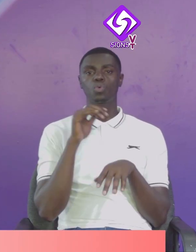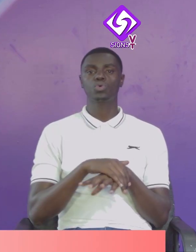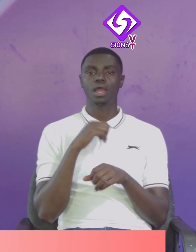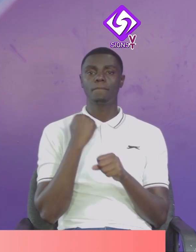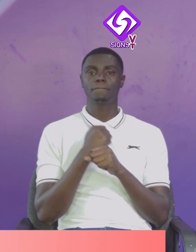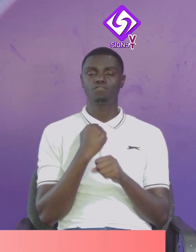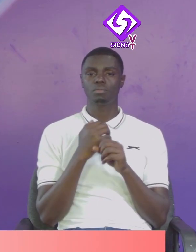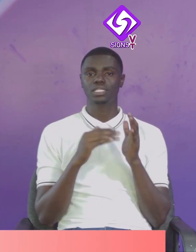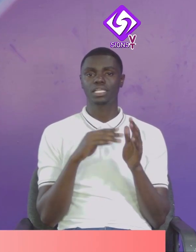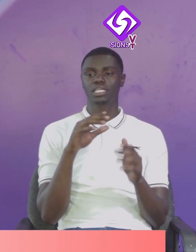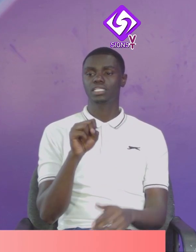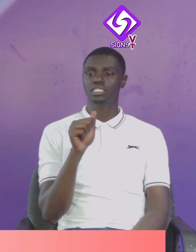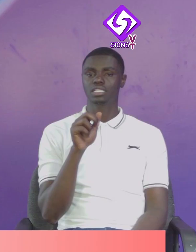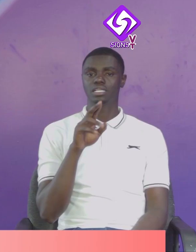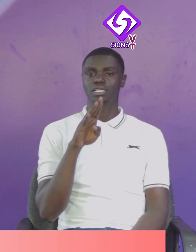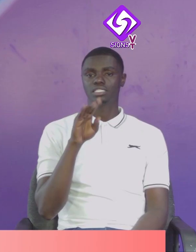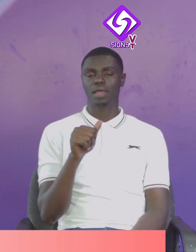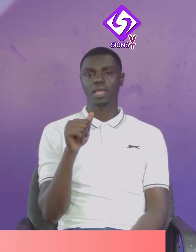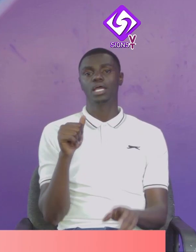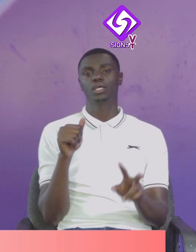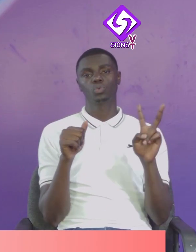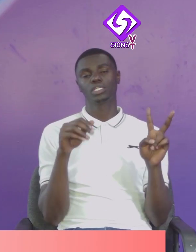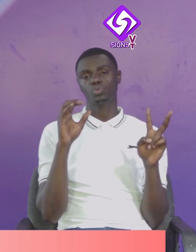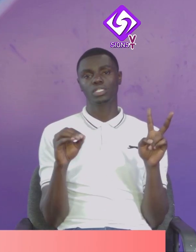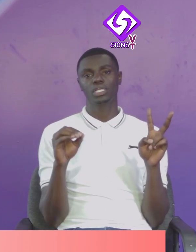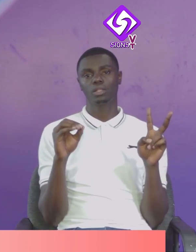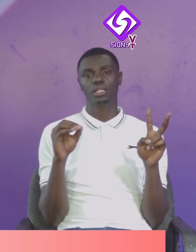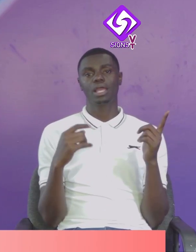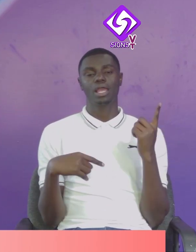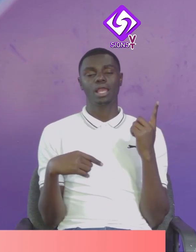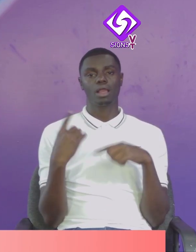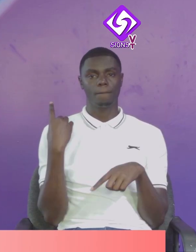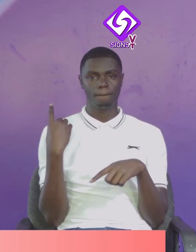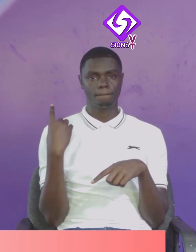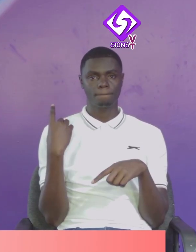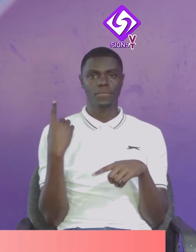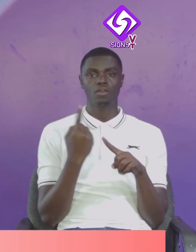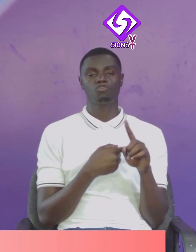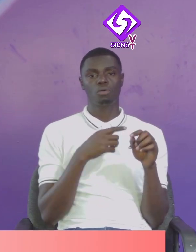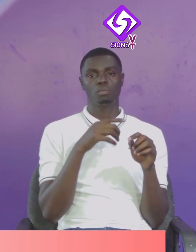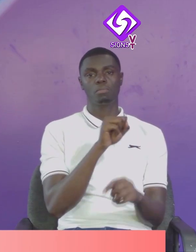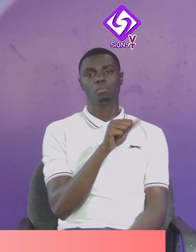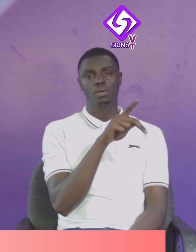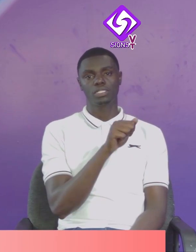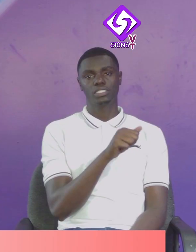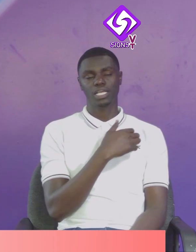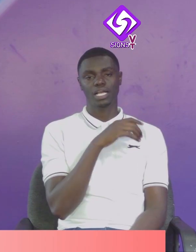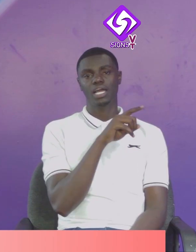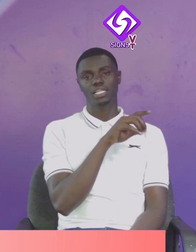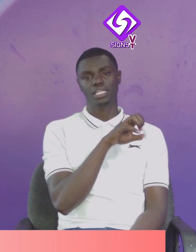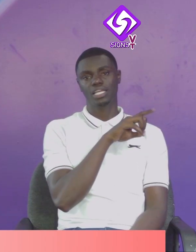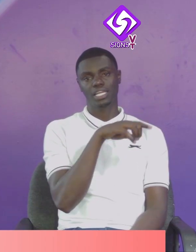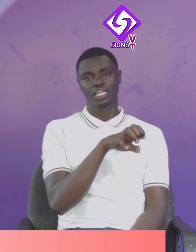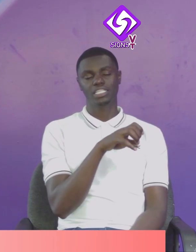against Serbia, where England managed a 2-0 win against Serbia with goals from Saka and Eze, all